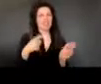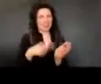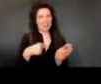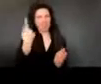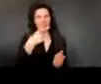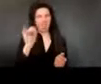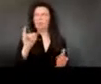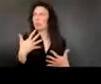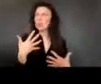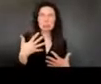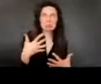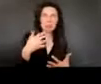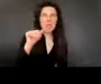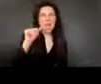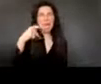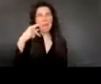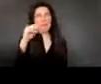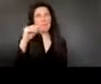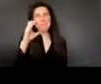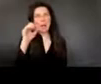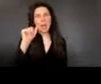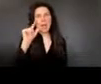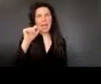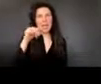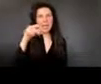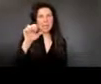there's almost a way that you could look at them as